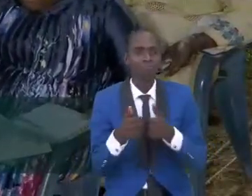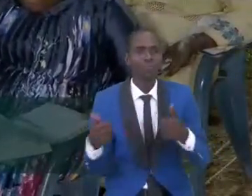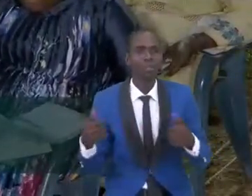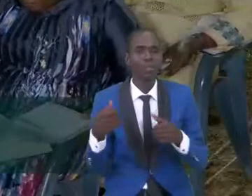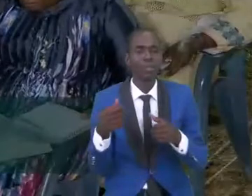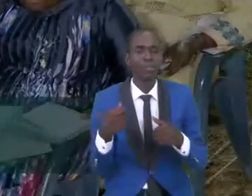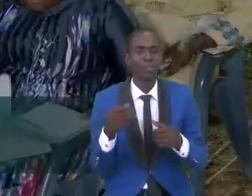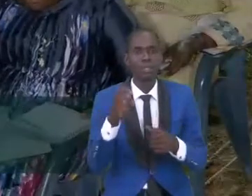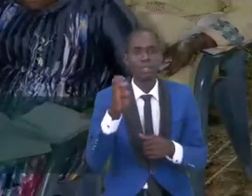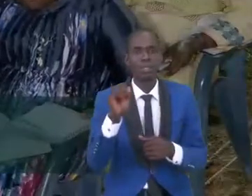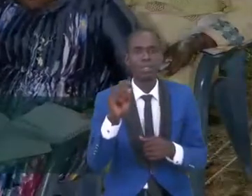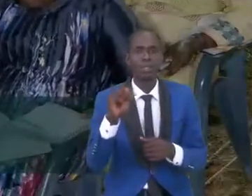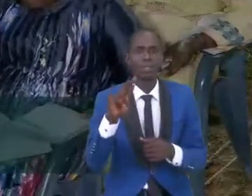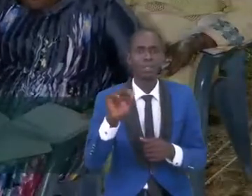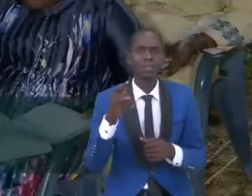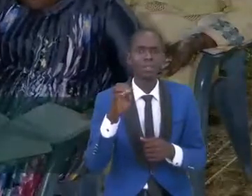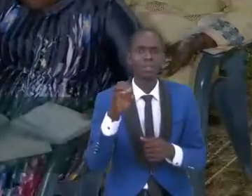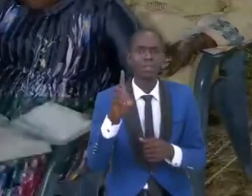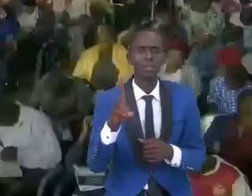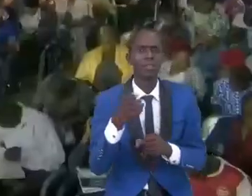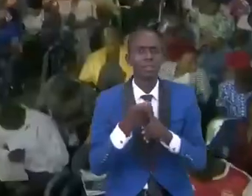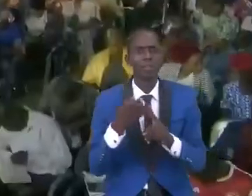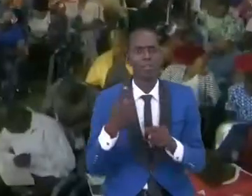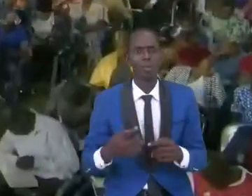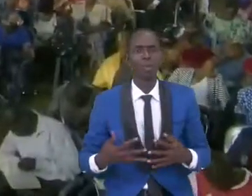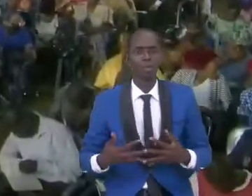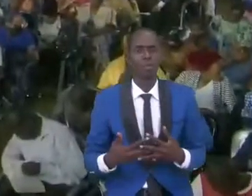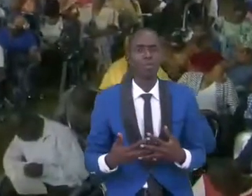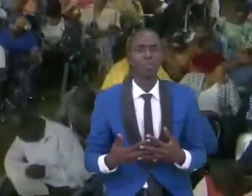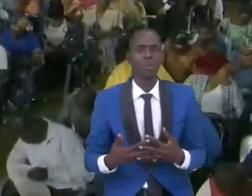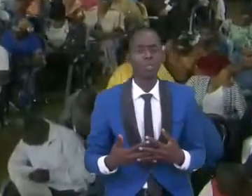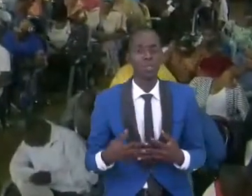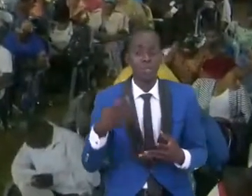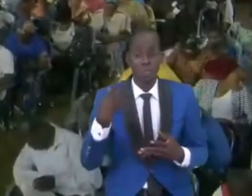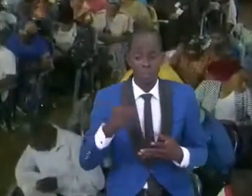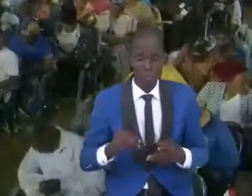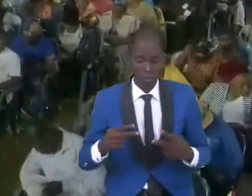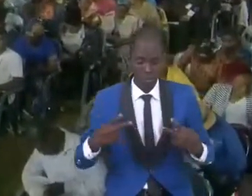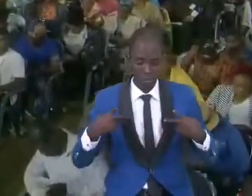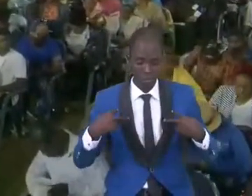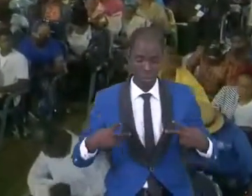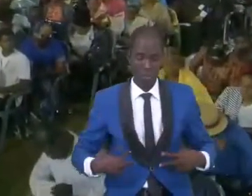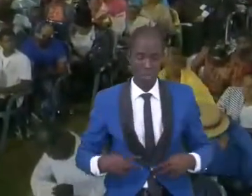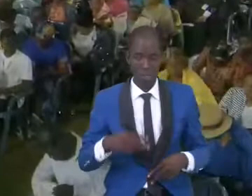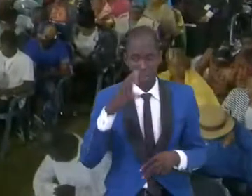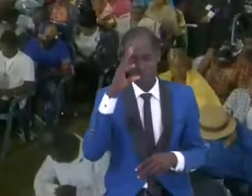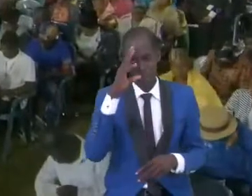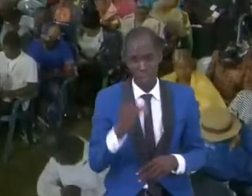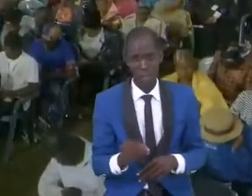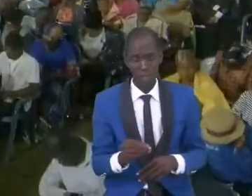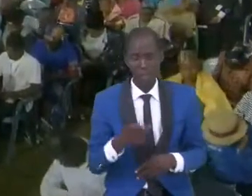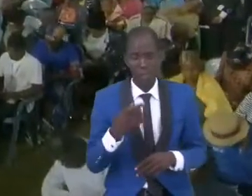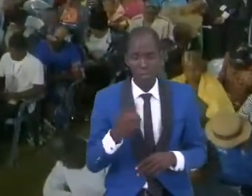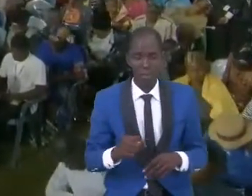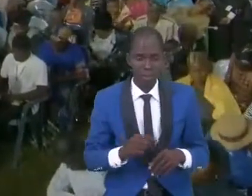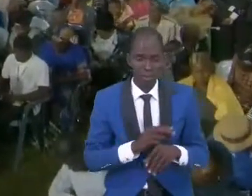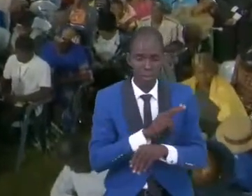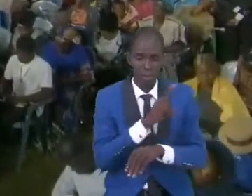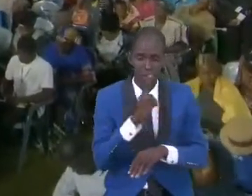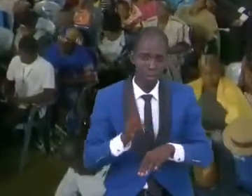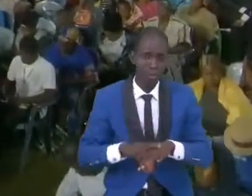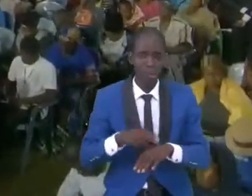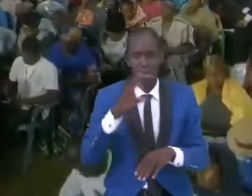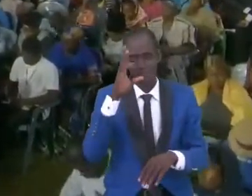from the womb. The physical man, the natural man, born